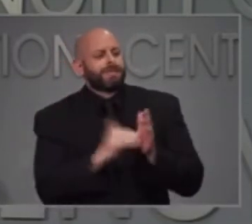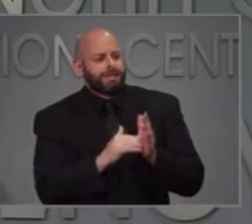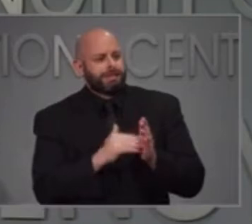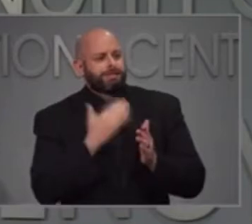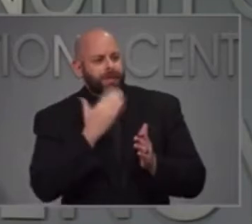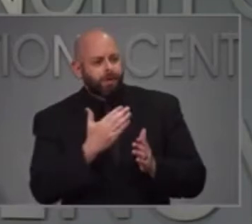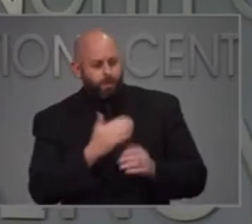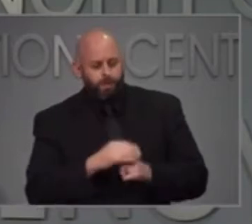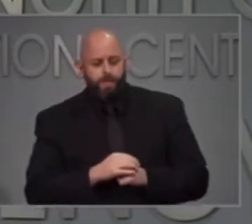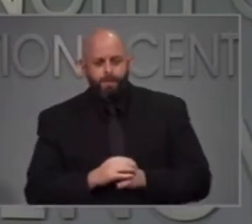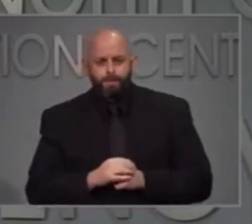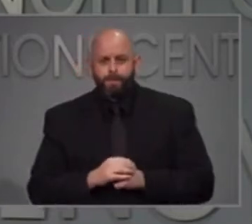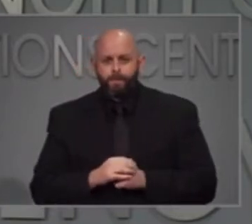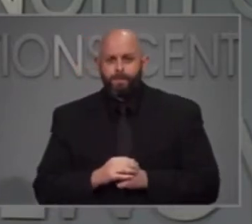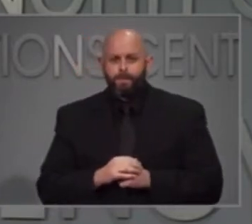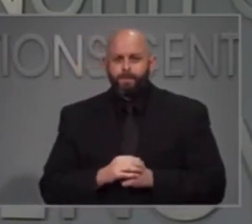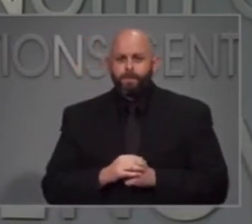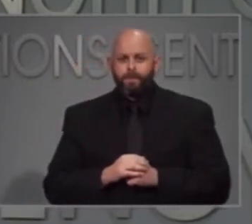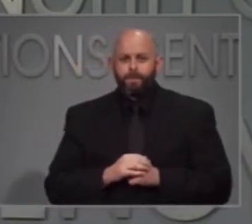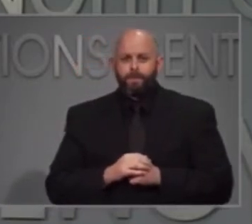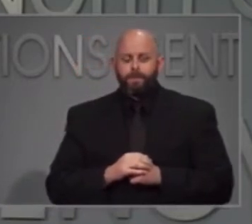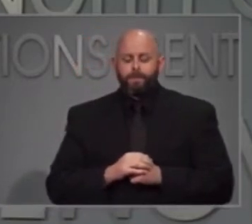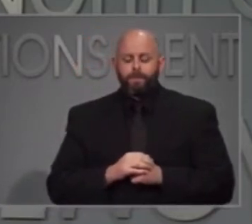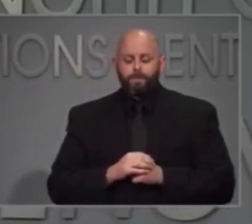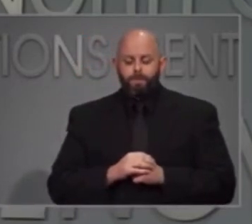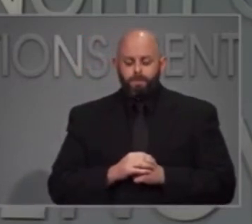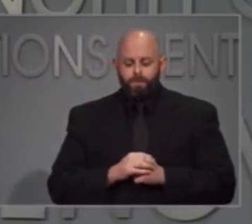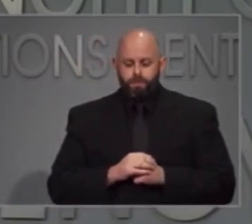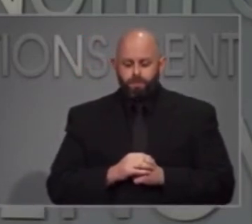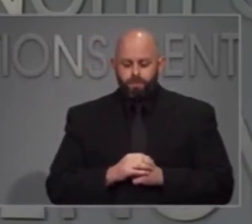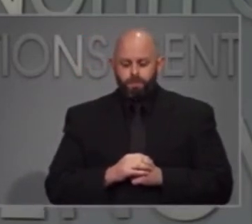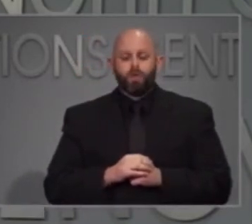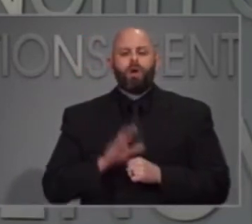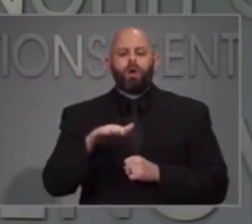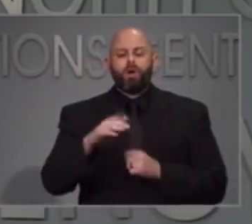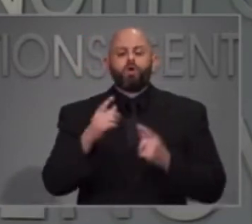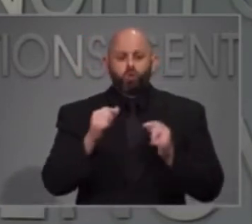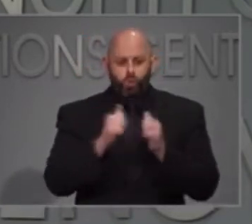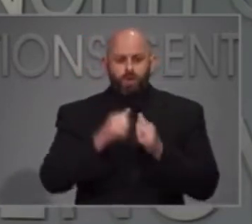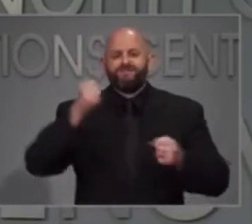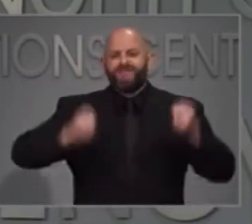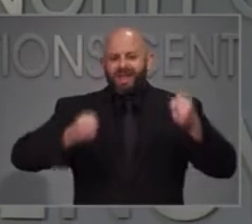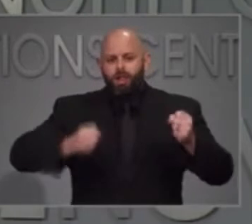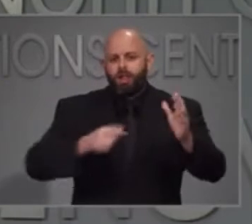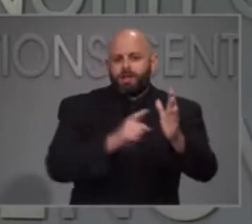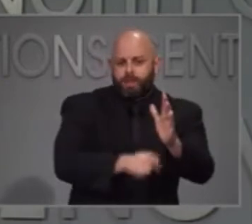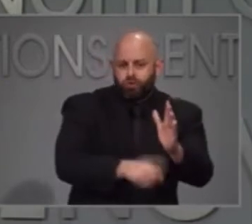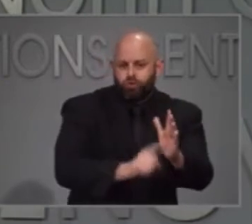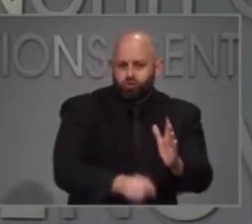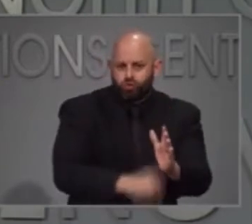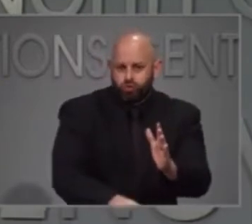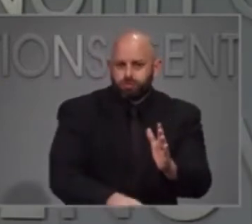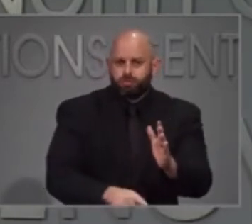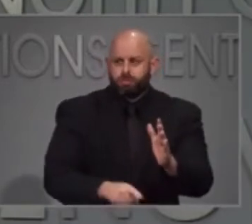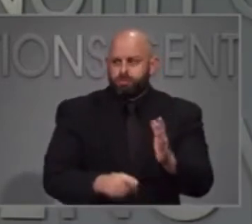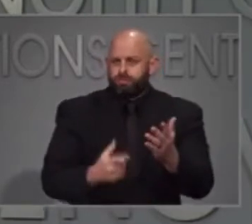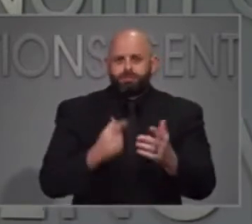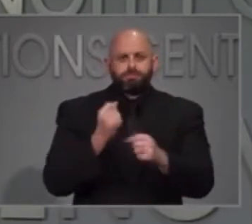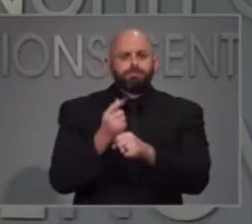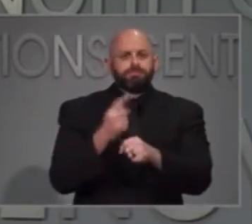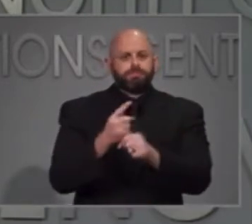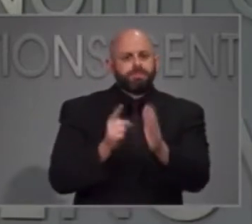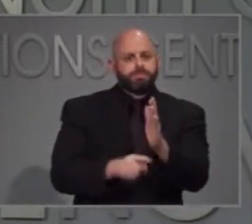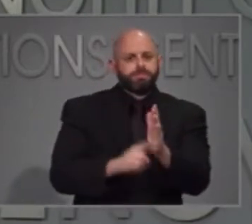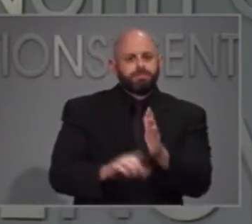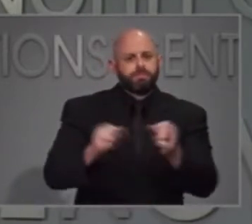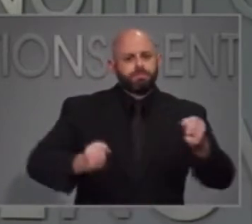sorry. What is the plan with vehicle inspections and DMVs? People are worried about getting exposed and going out and about and being